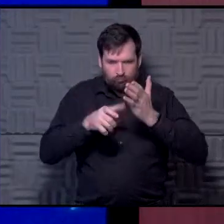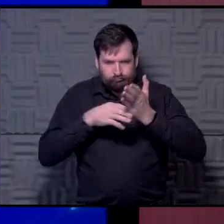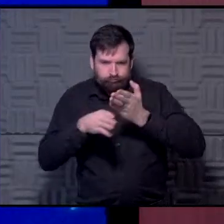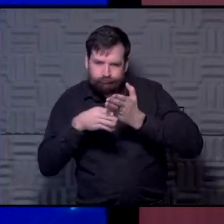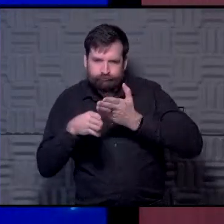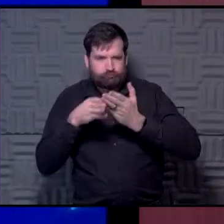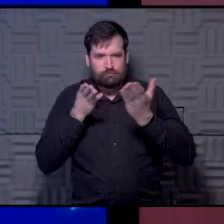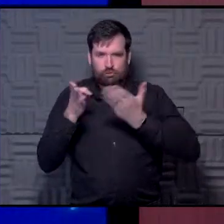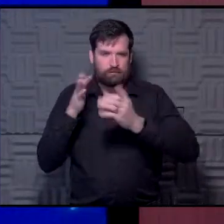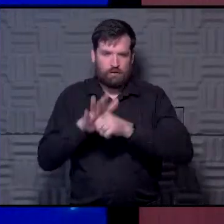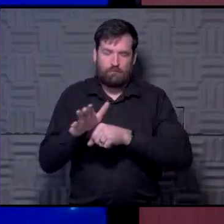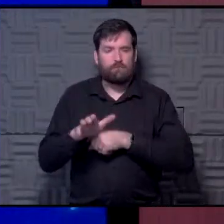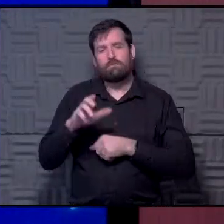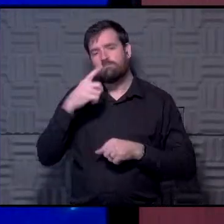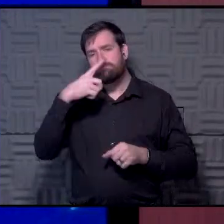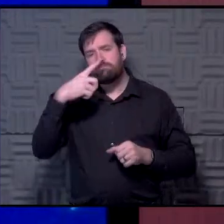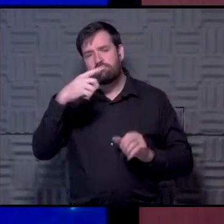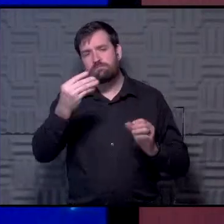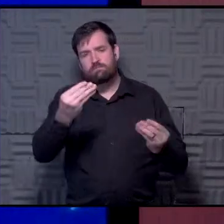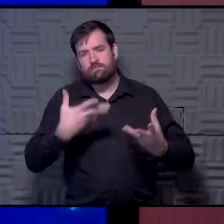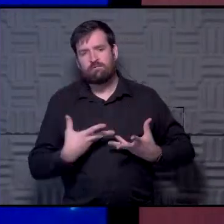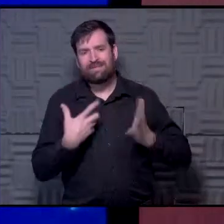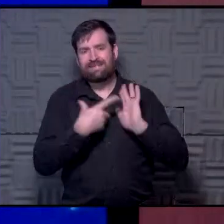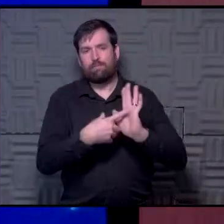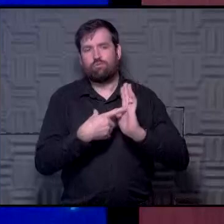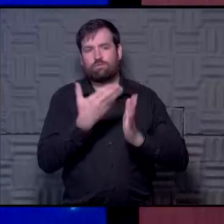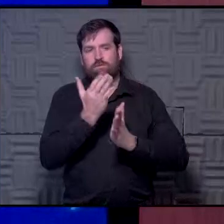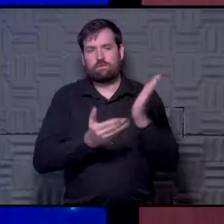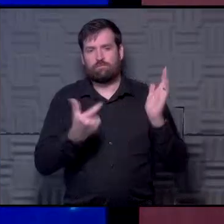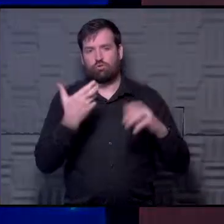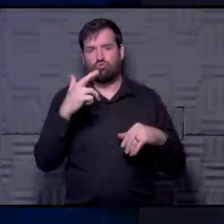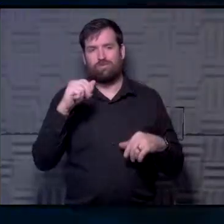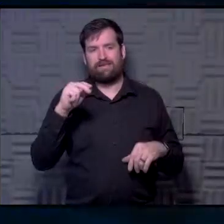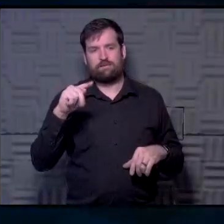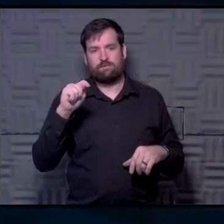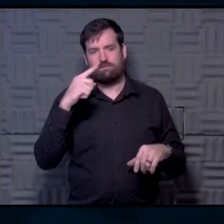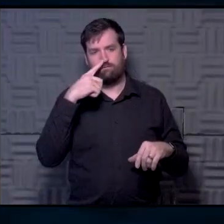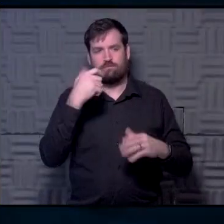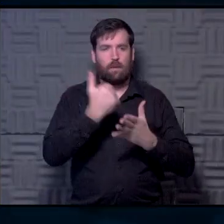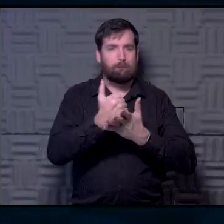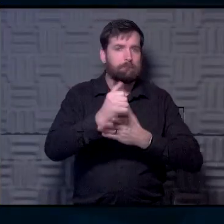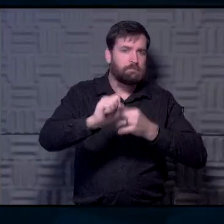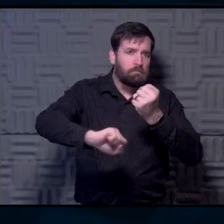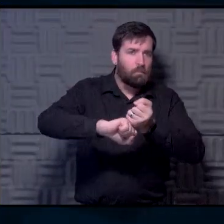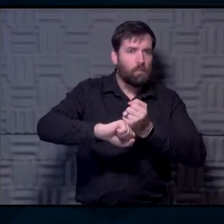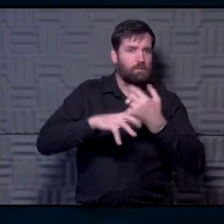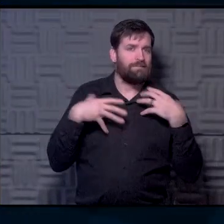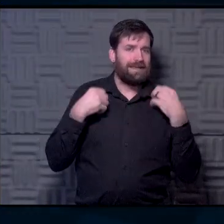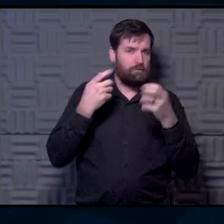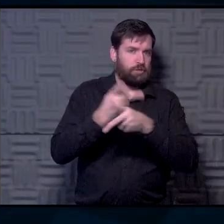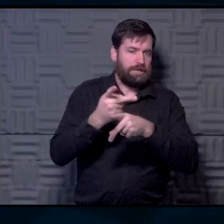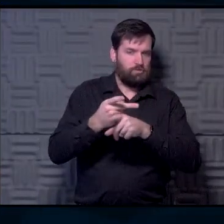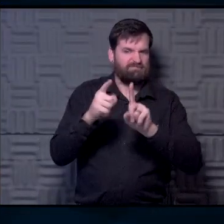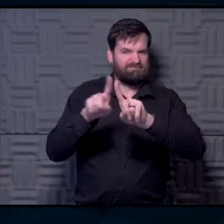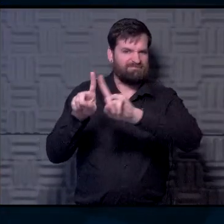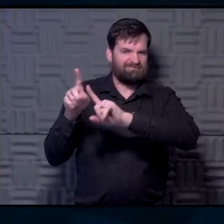give us some examples, Kiona, of some of the grants that you all have done to help support healthcare in underserved